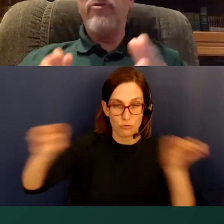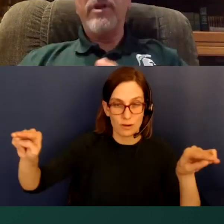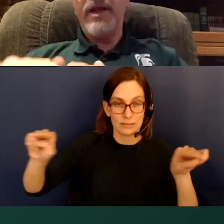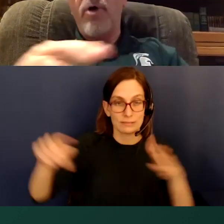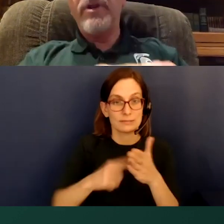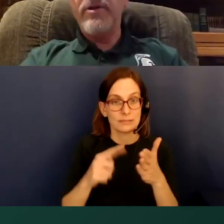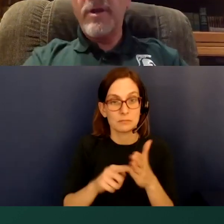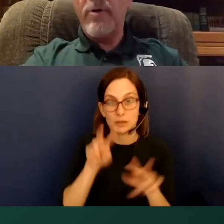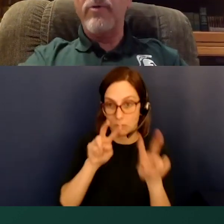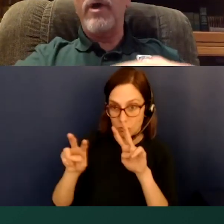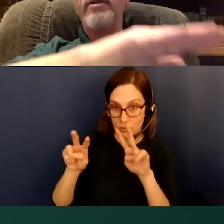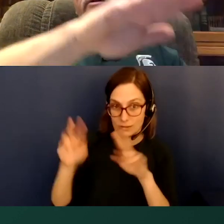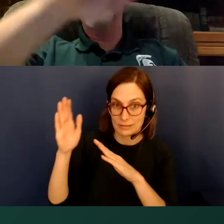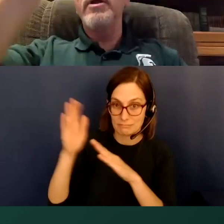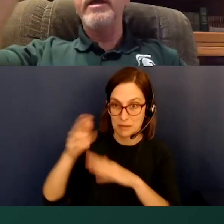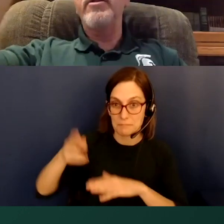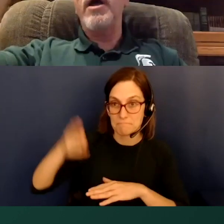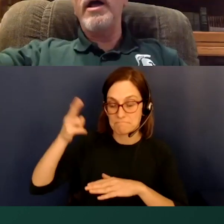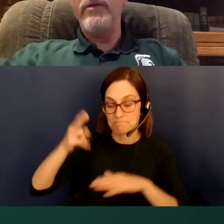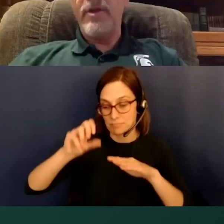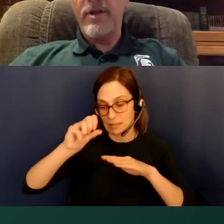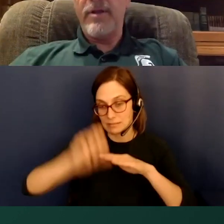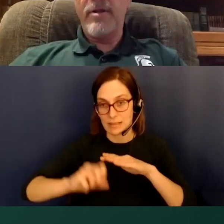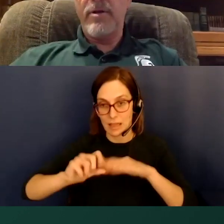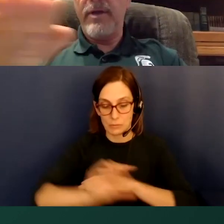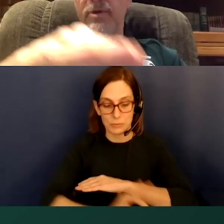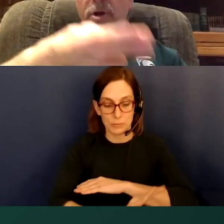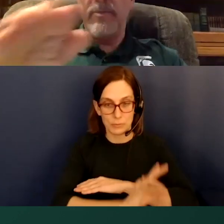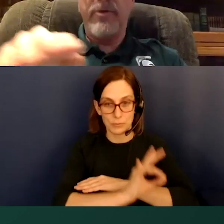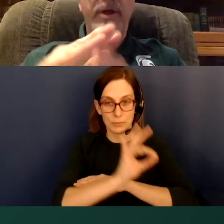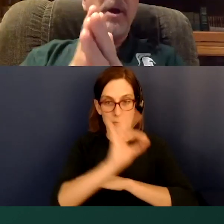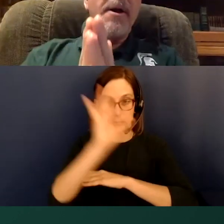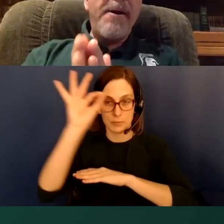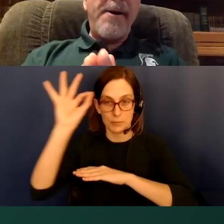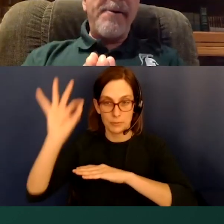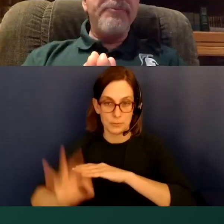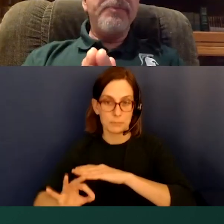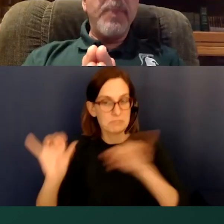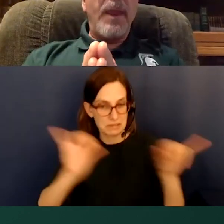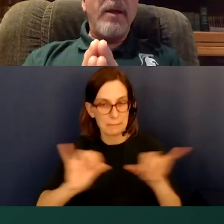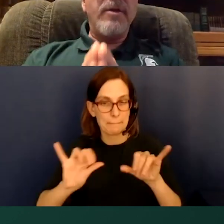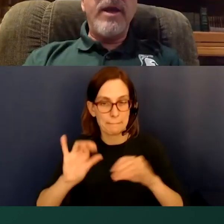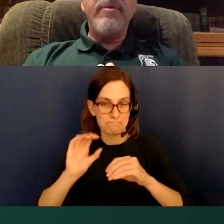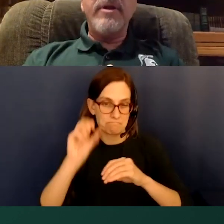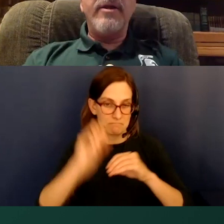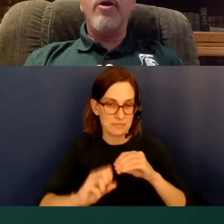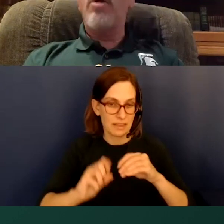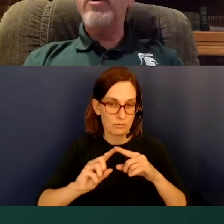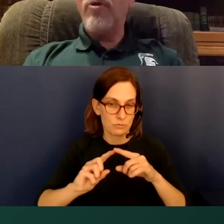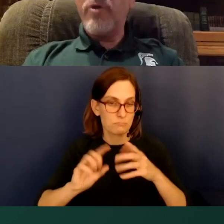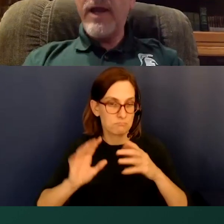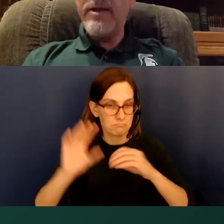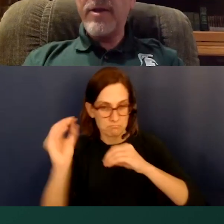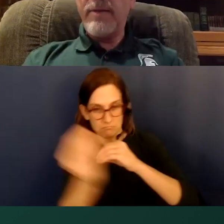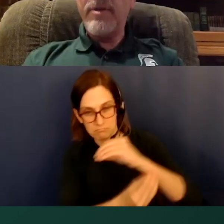height, which is again always in the south, it rises, gets high, and then sets. Okay, we talked about that. Sometimes it's